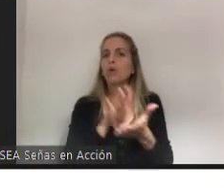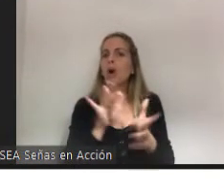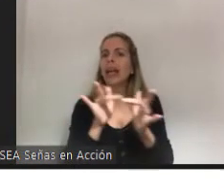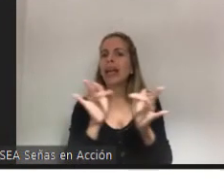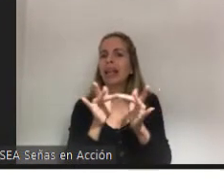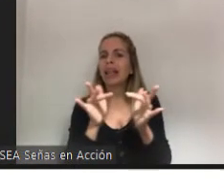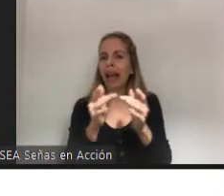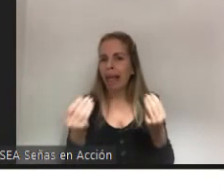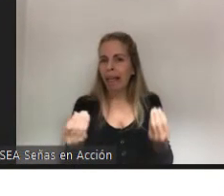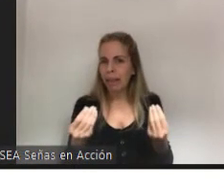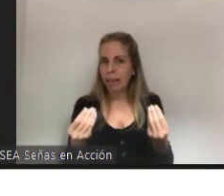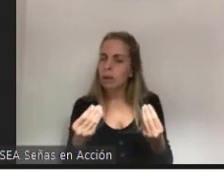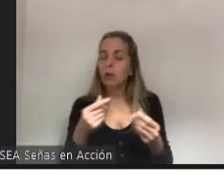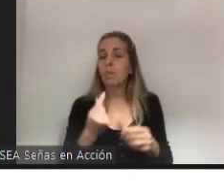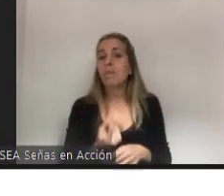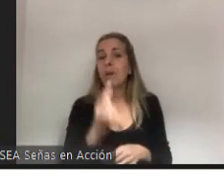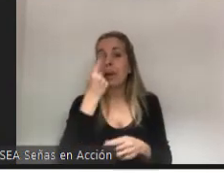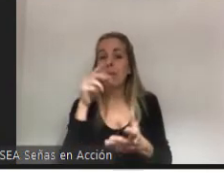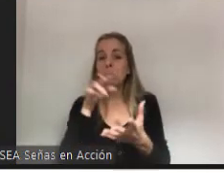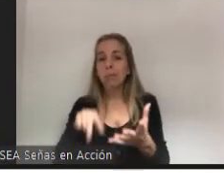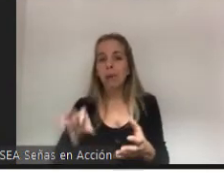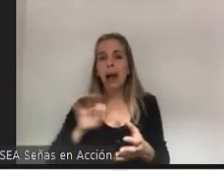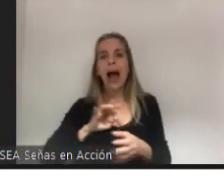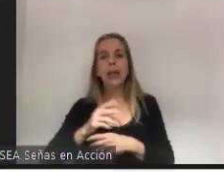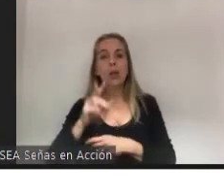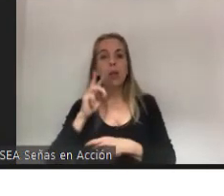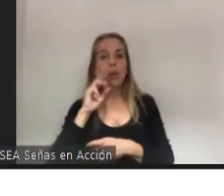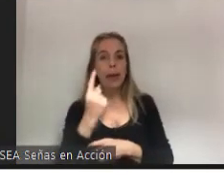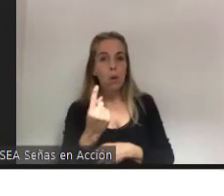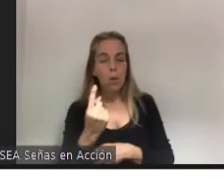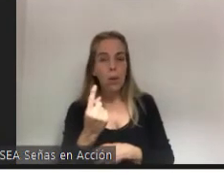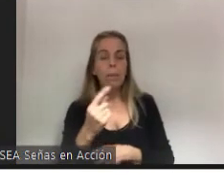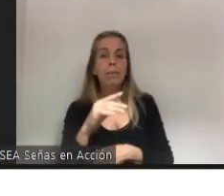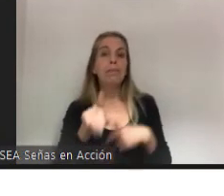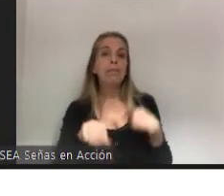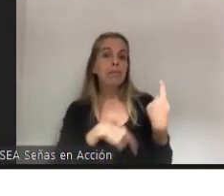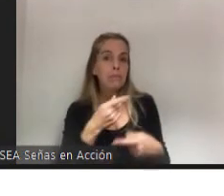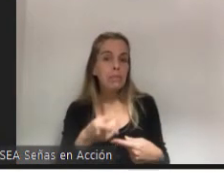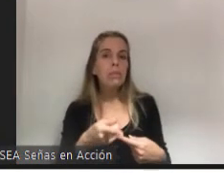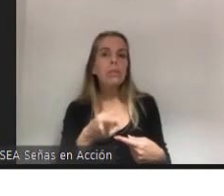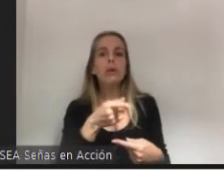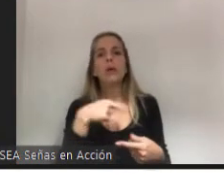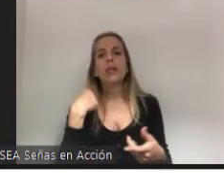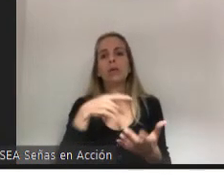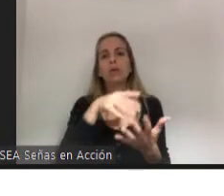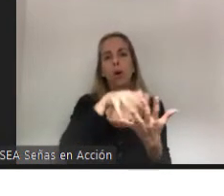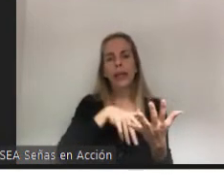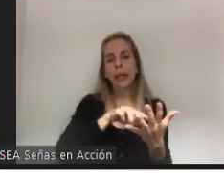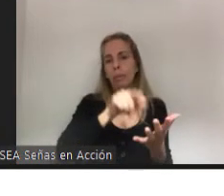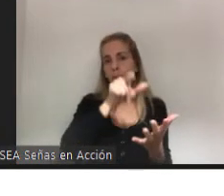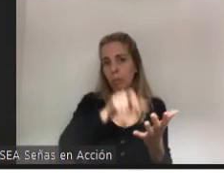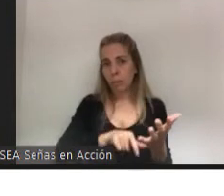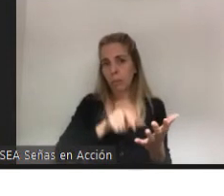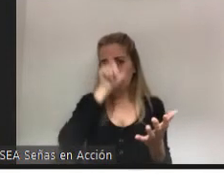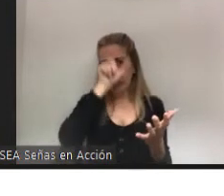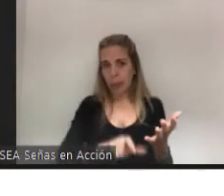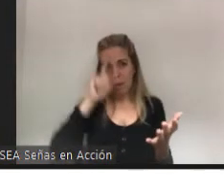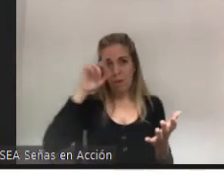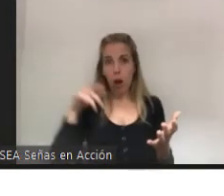book that's called On the Internet. I read it for the first time in 2001, and then Dreyfus, who